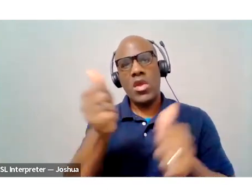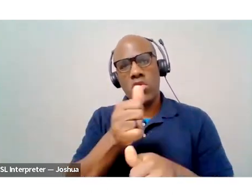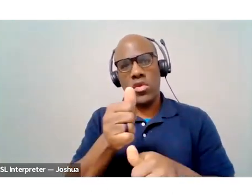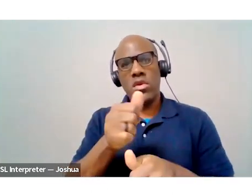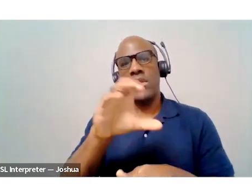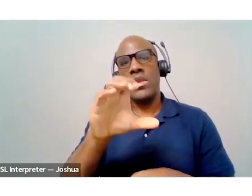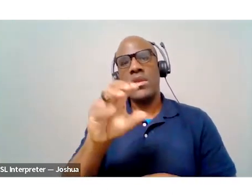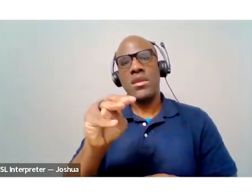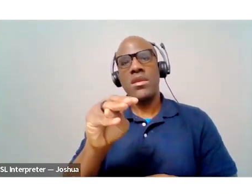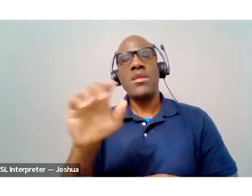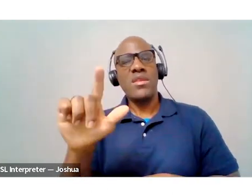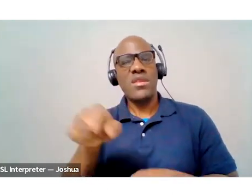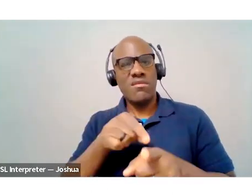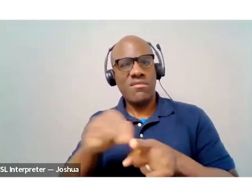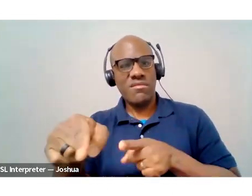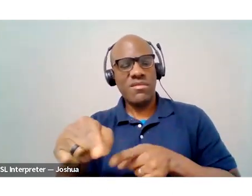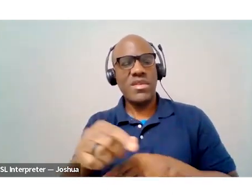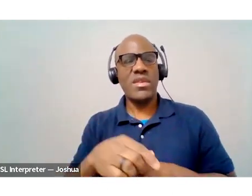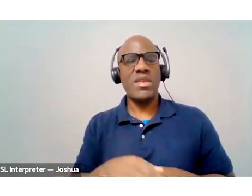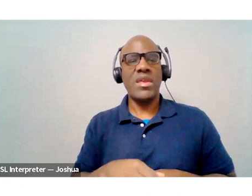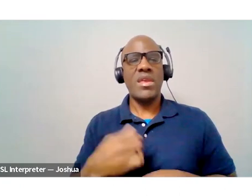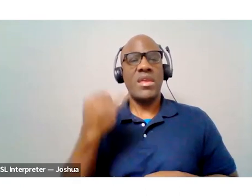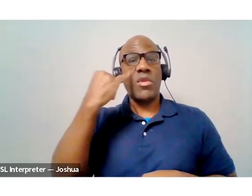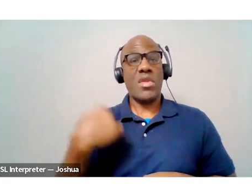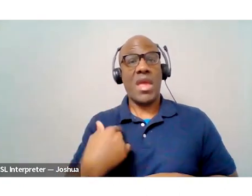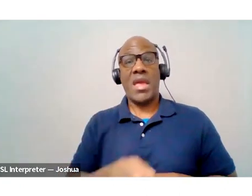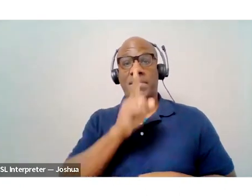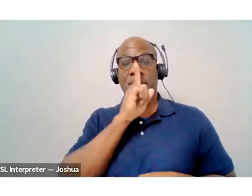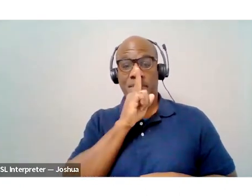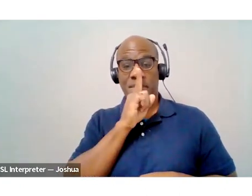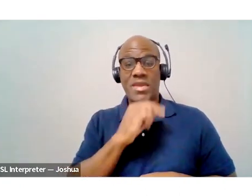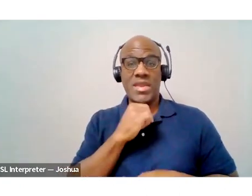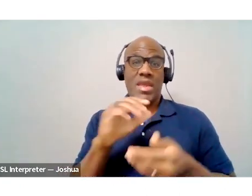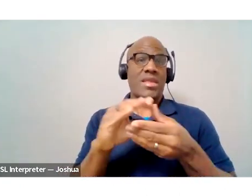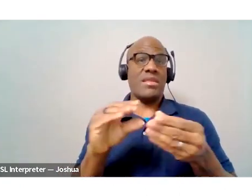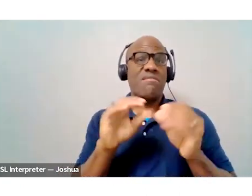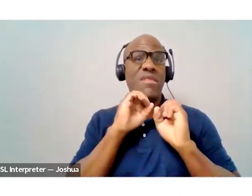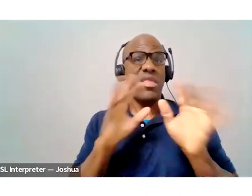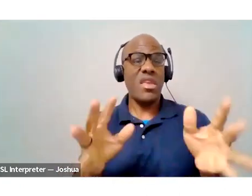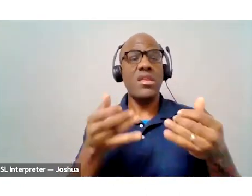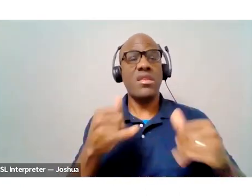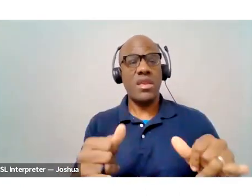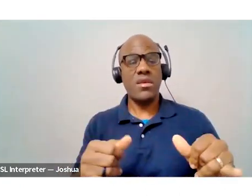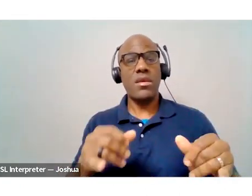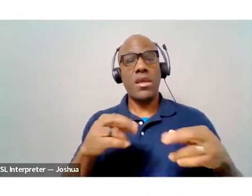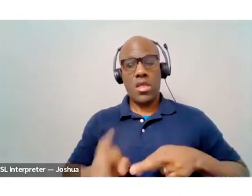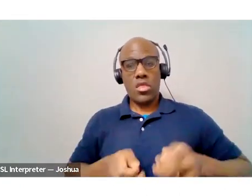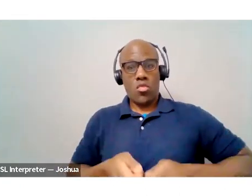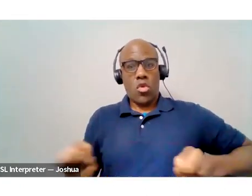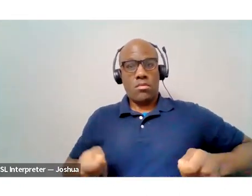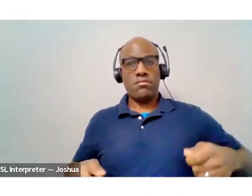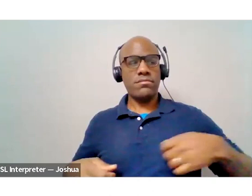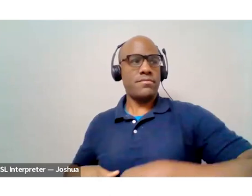is an acknowledgement, even if I don't say the word, of the critical work that it takes to make creative